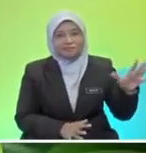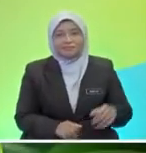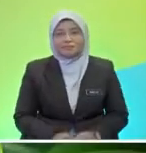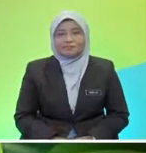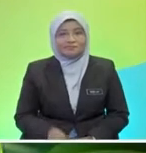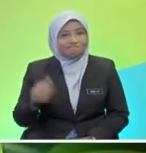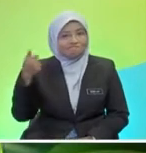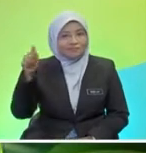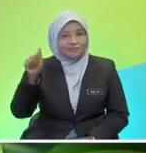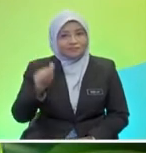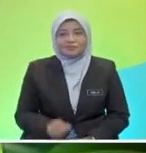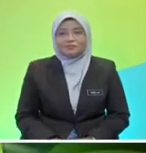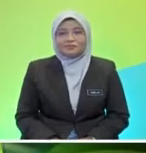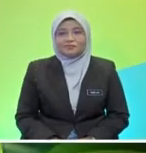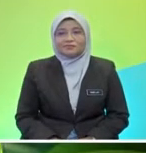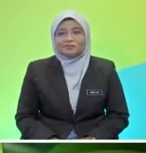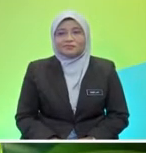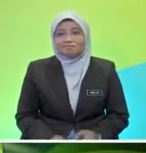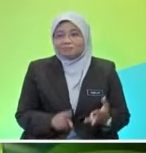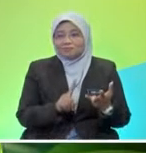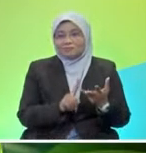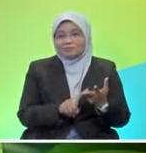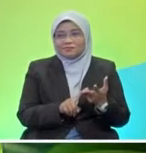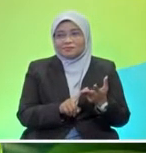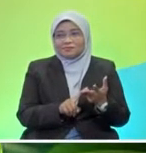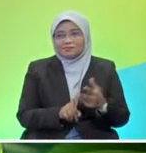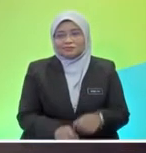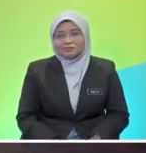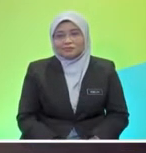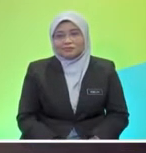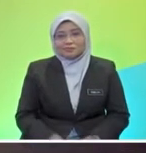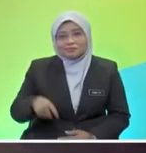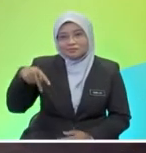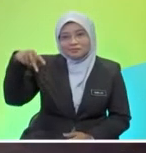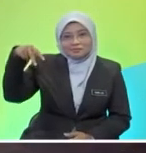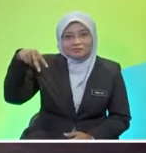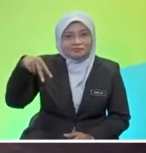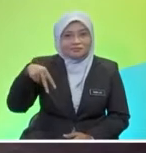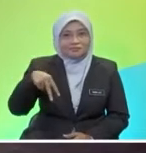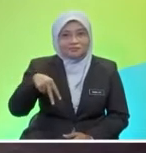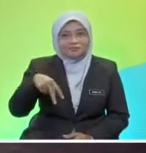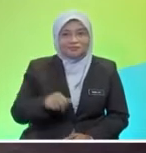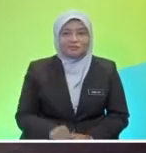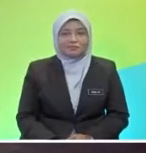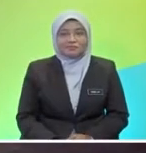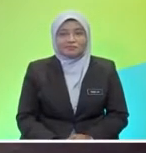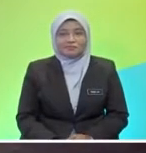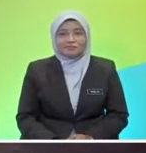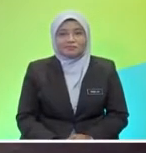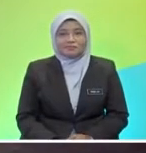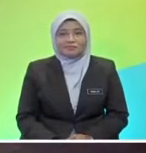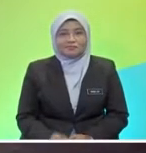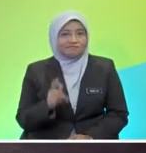we have leg. One side is called leg. Mm-hmm. Both side is called